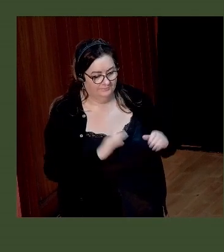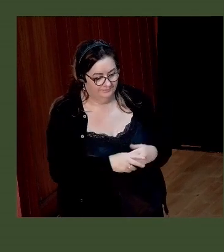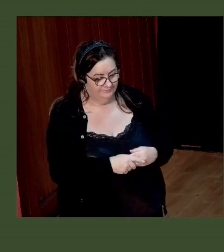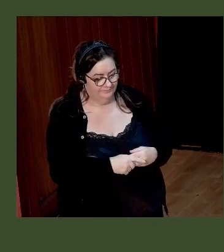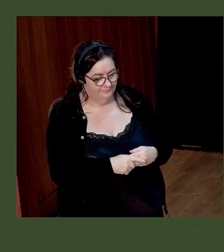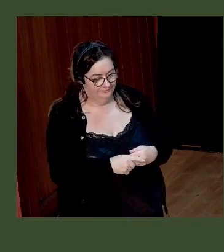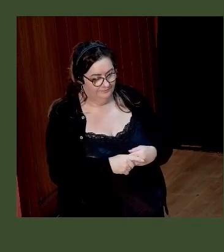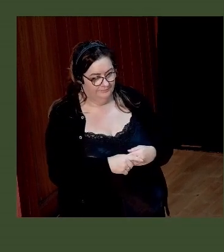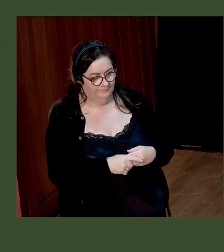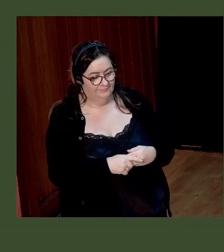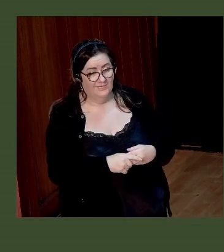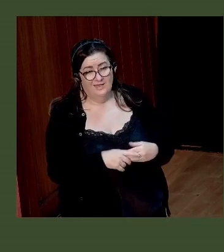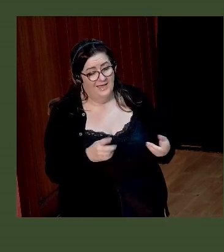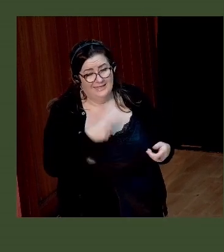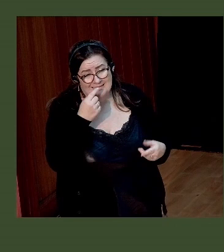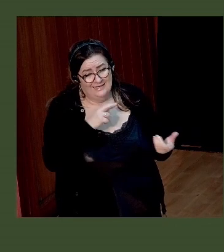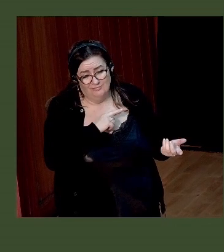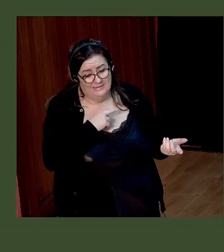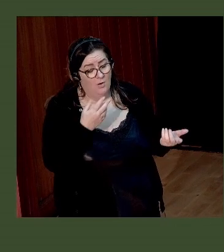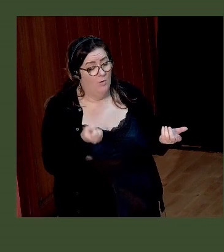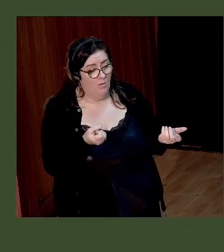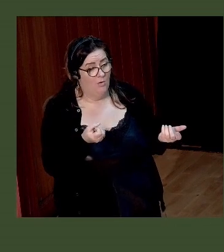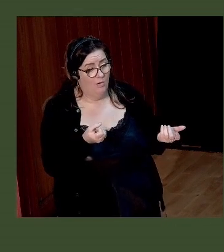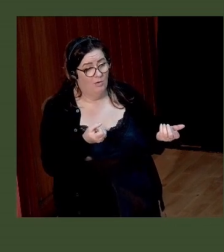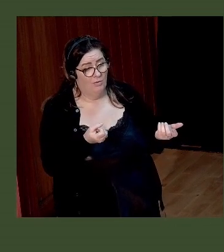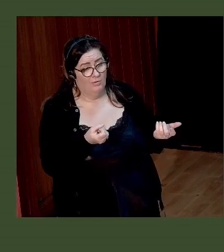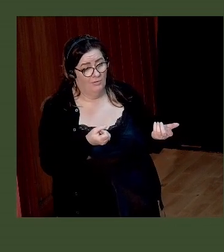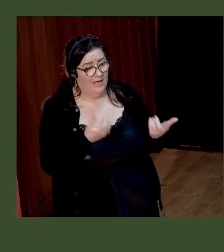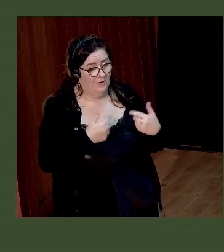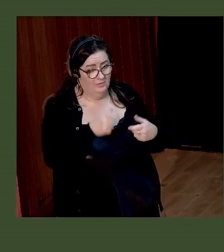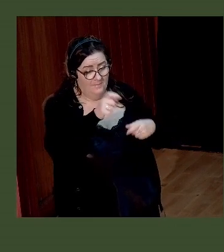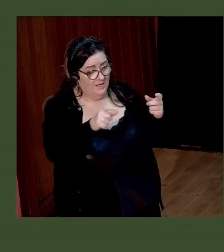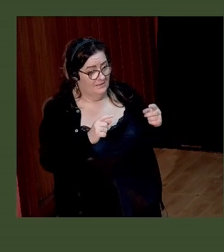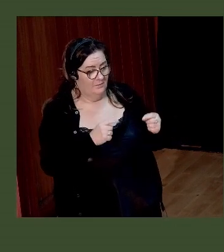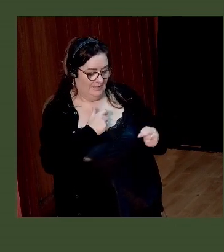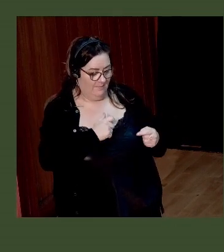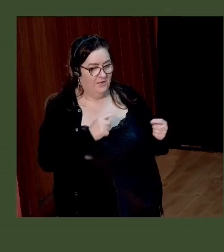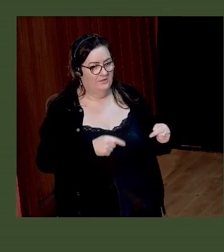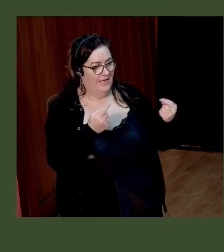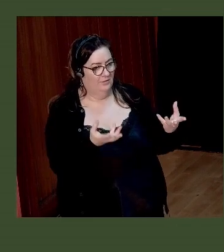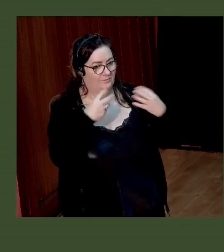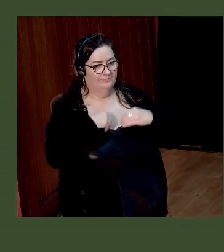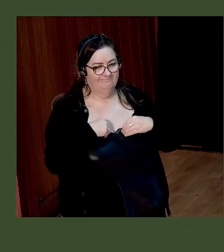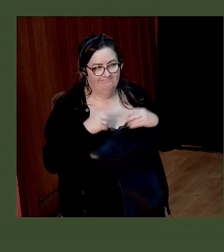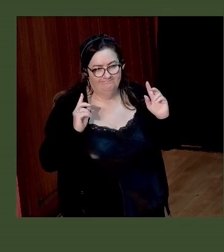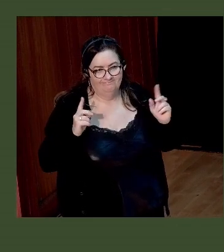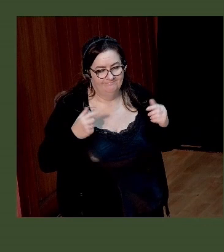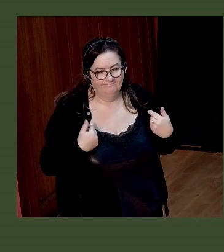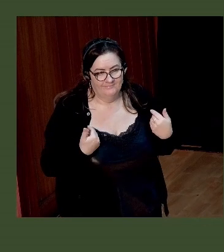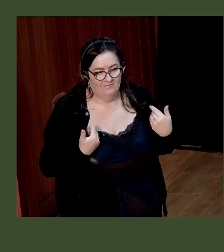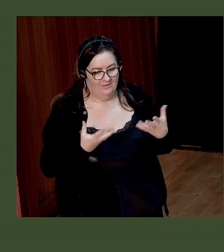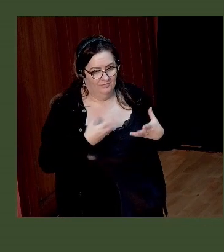I cannot say or even predict how greatly the deputies took on the personal challenge for themselves